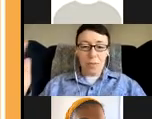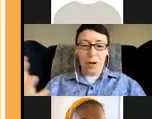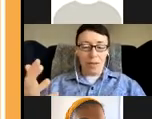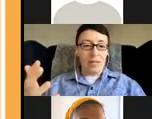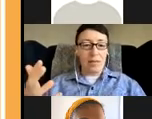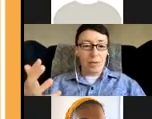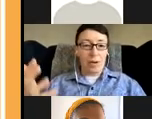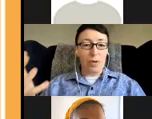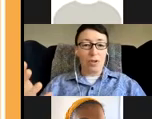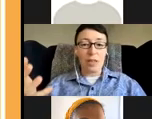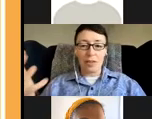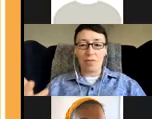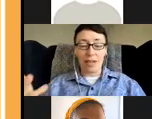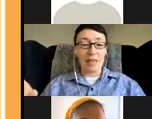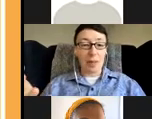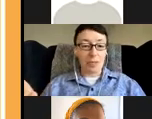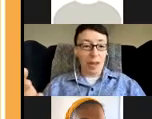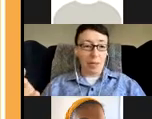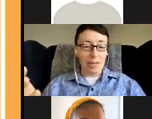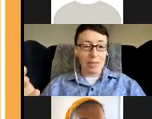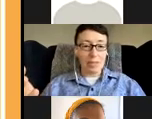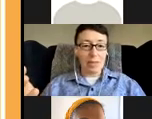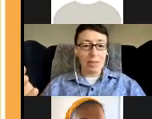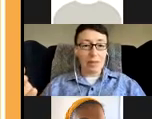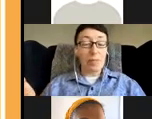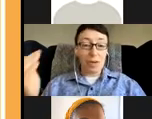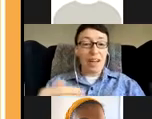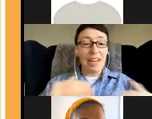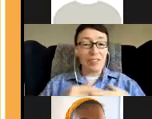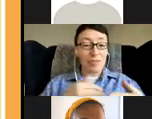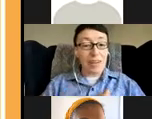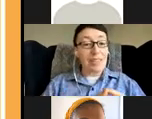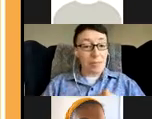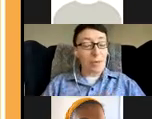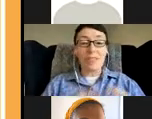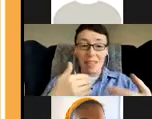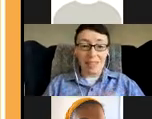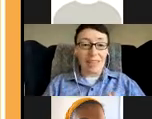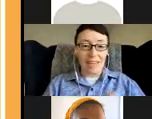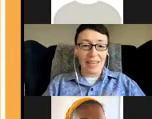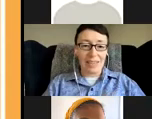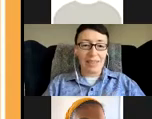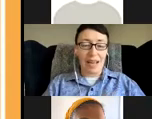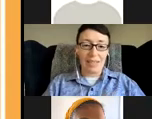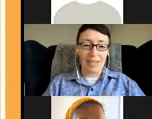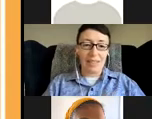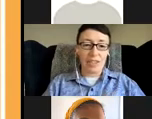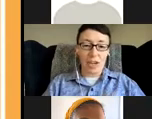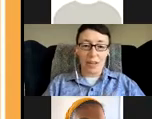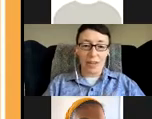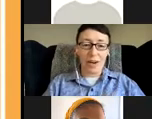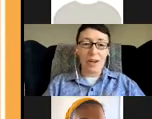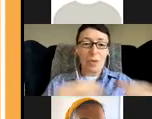Instead of a policy approach that directly helps families, providing direct supports, things like access